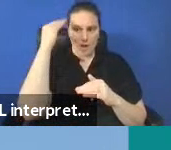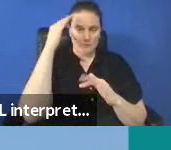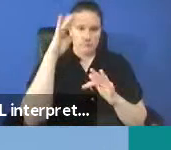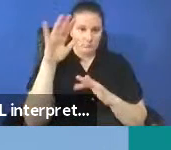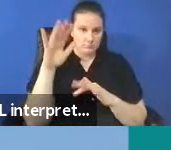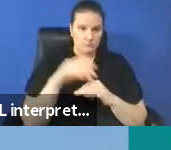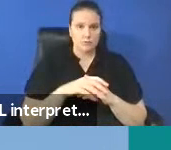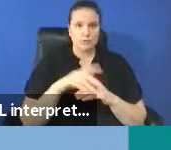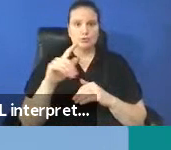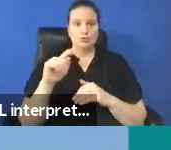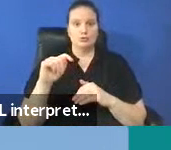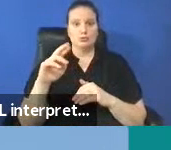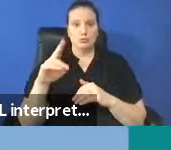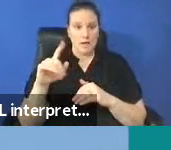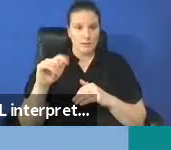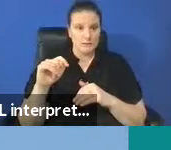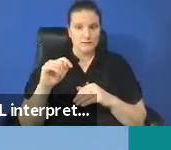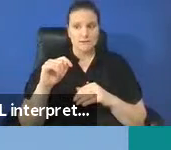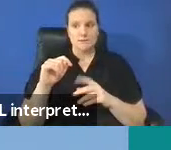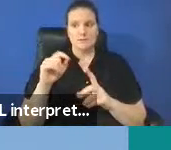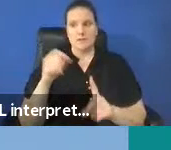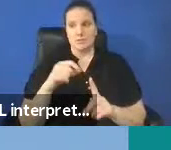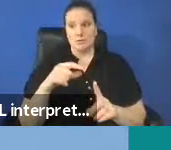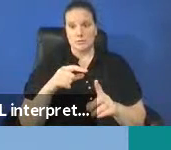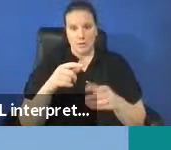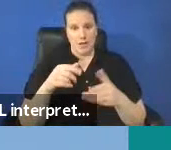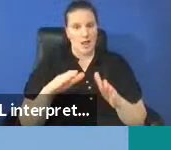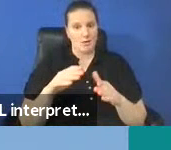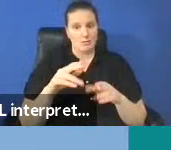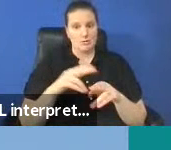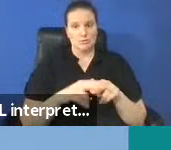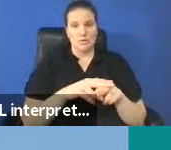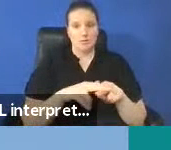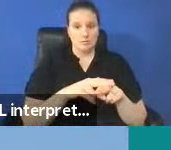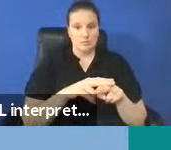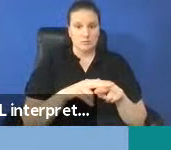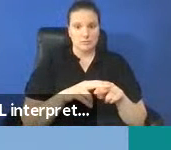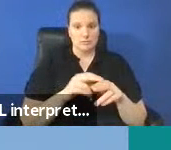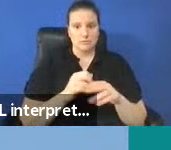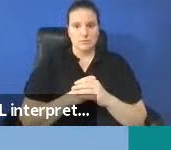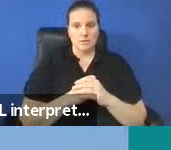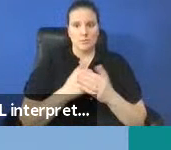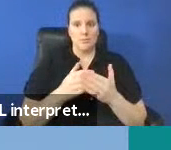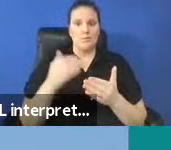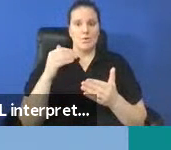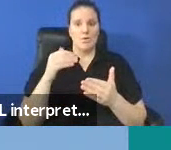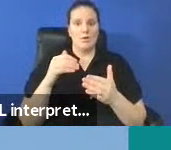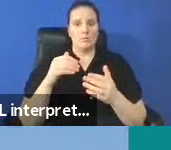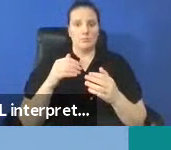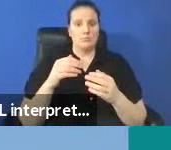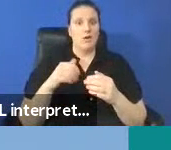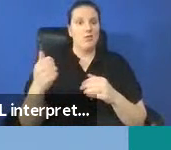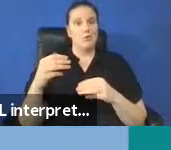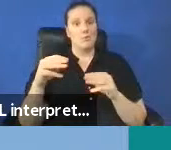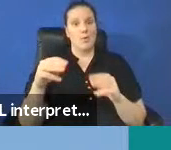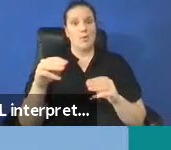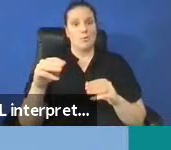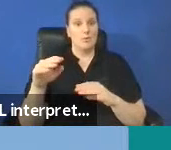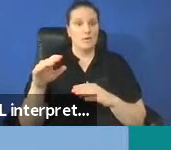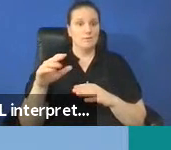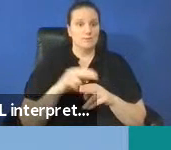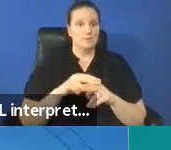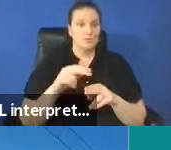transit signal priority, once again, allowing trains to go before other modes of traffic.